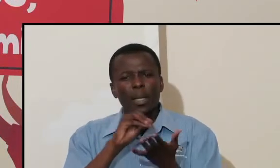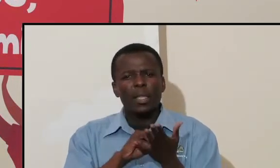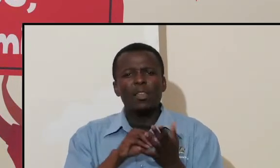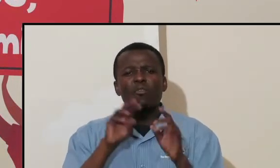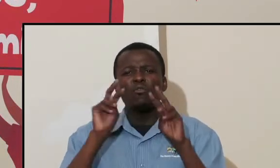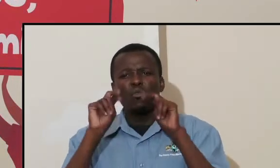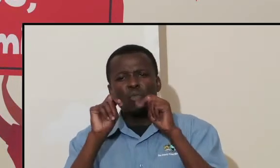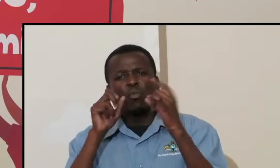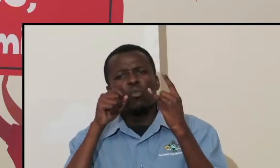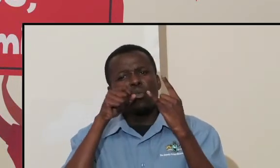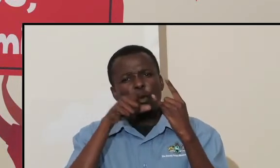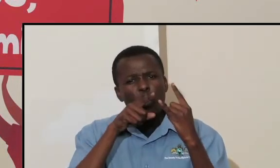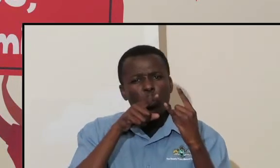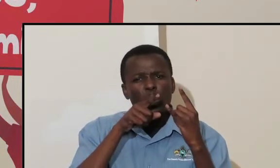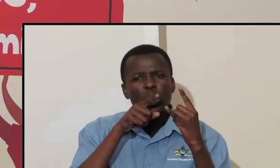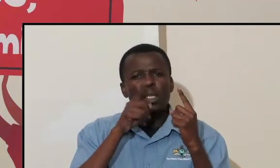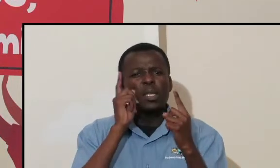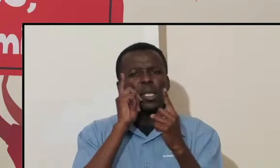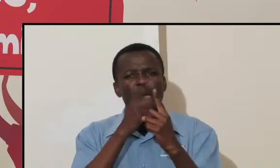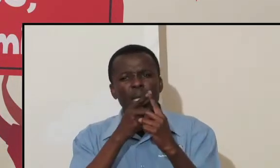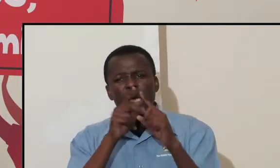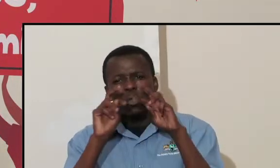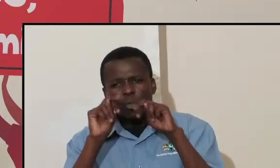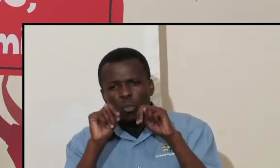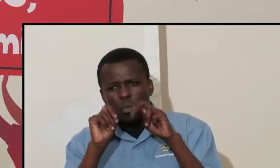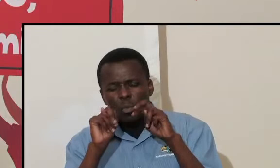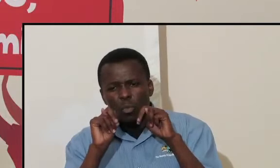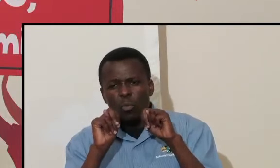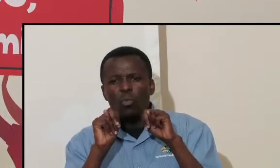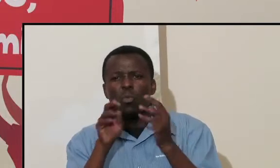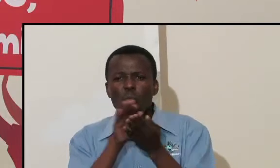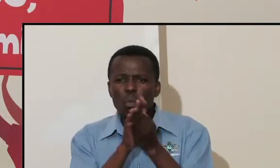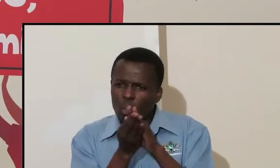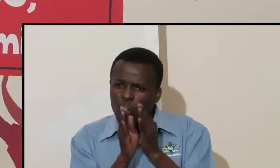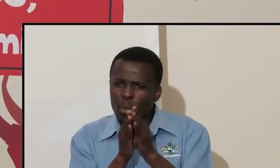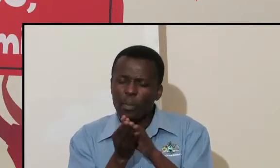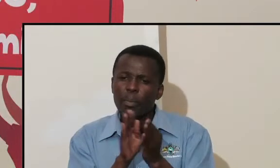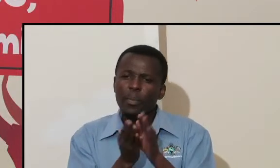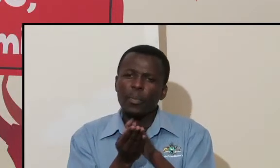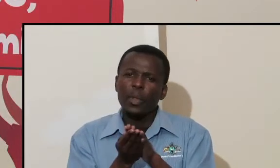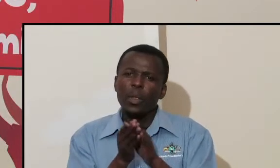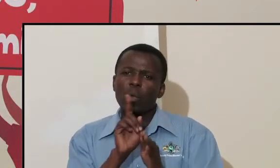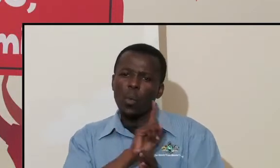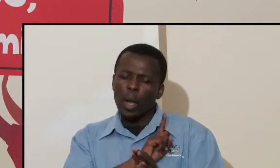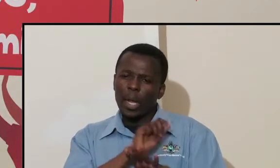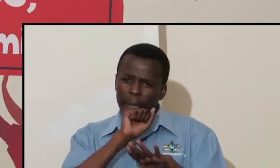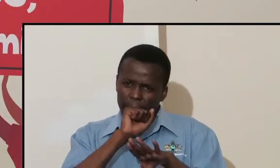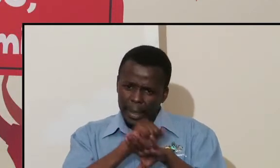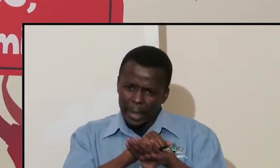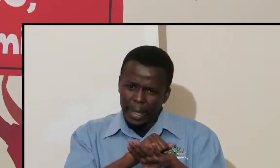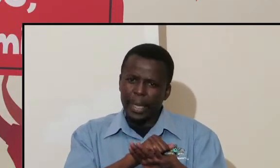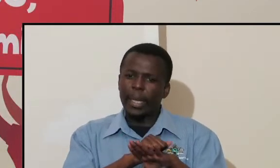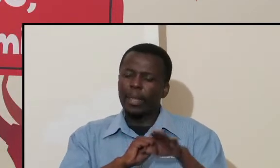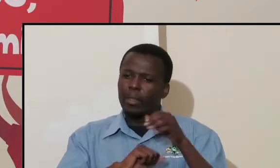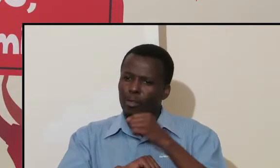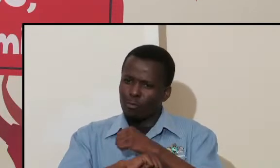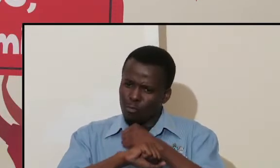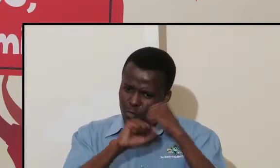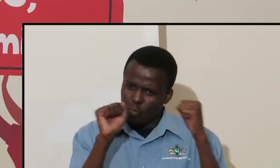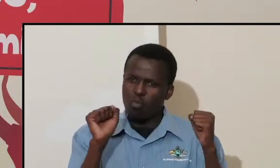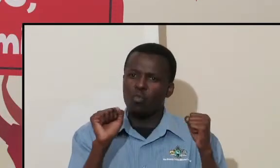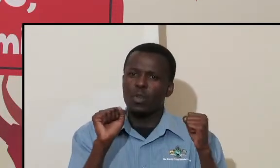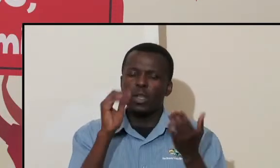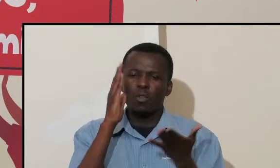we're looking at setting new goals and setting new targets for us to successfully end HIV and